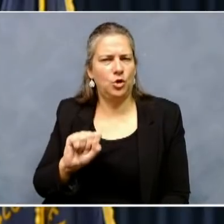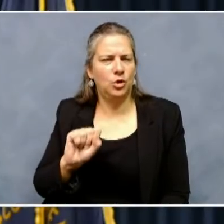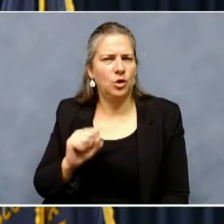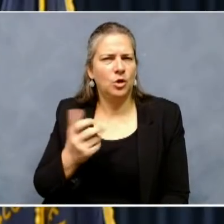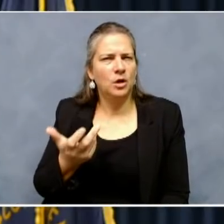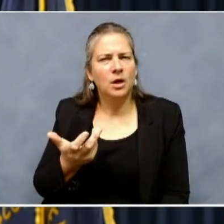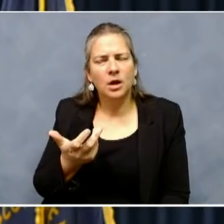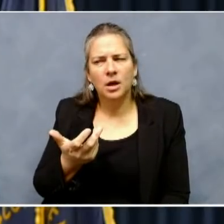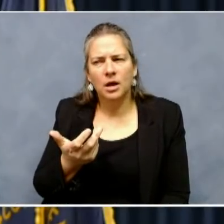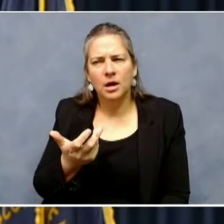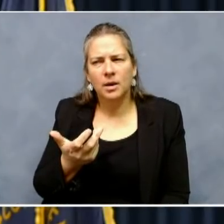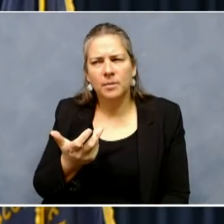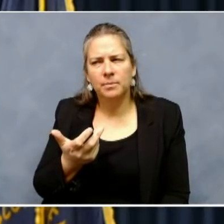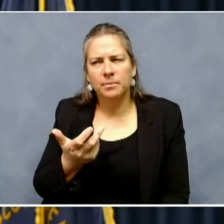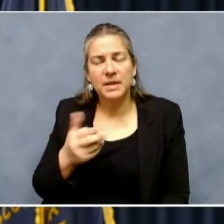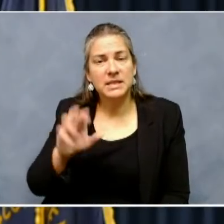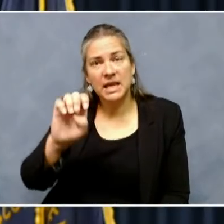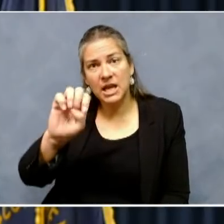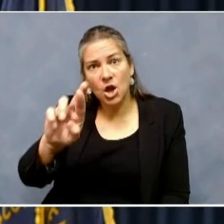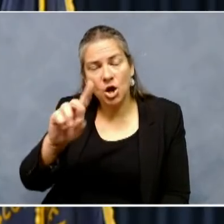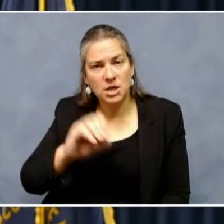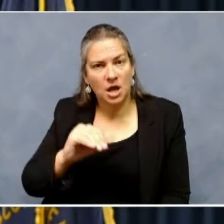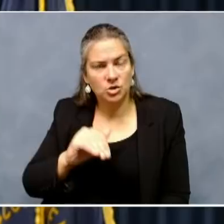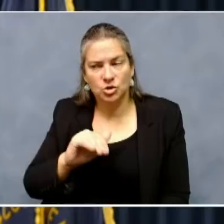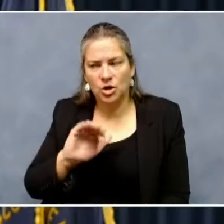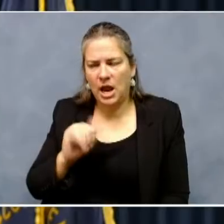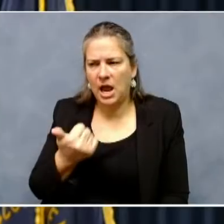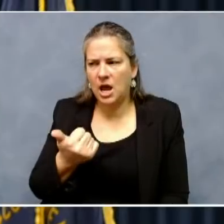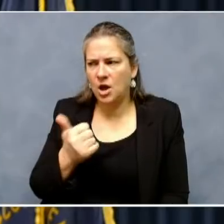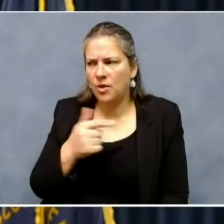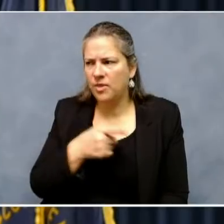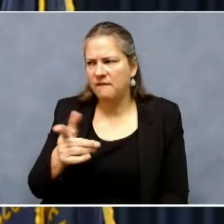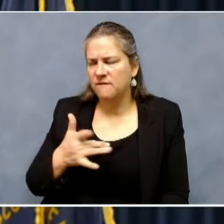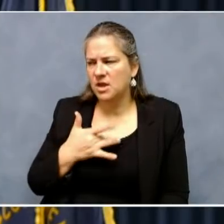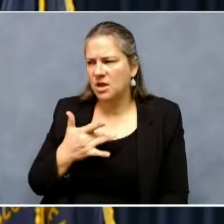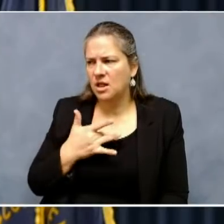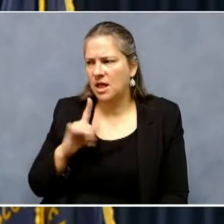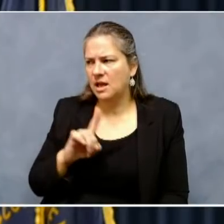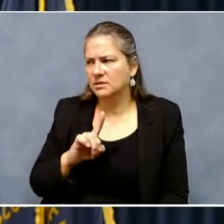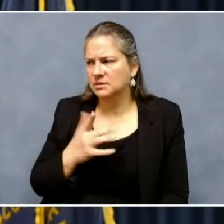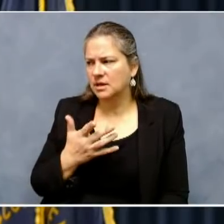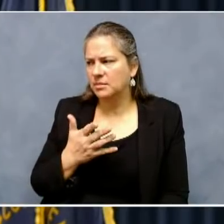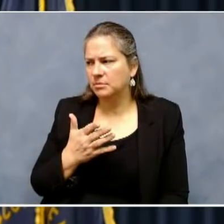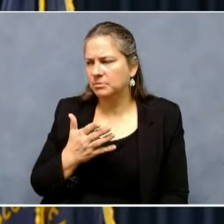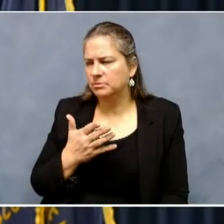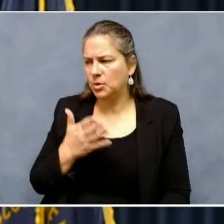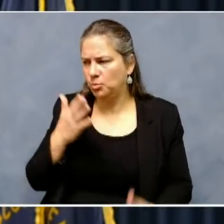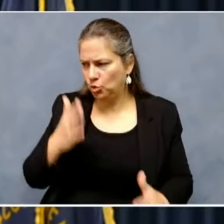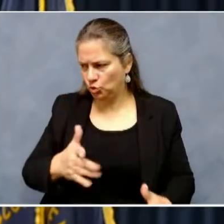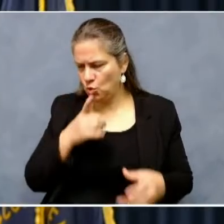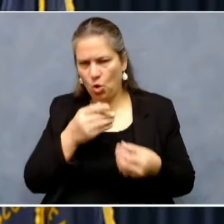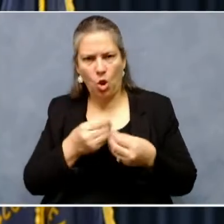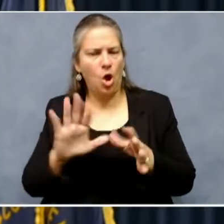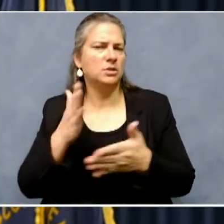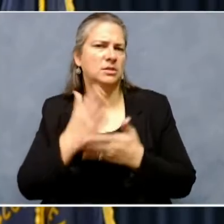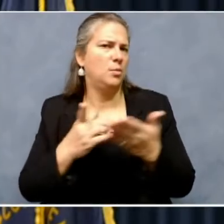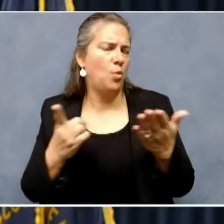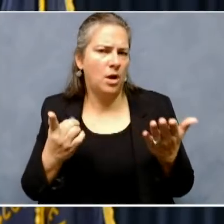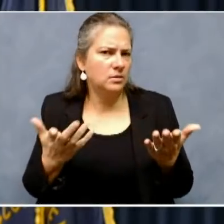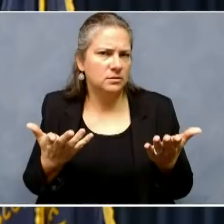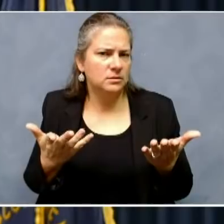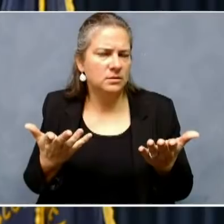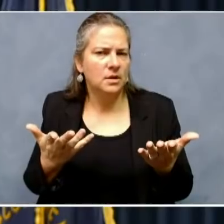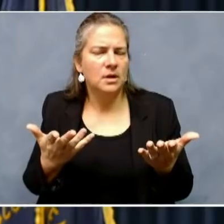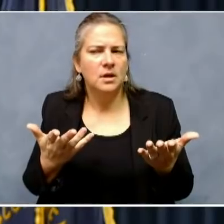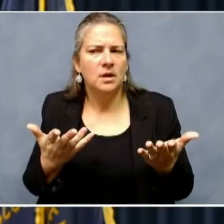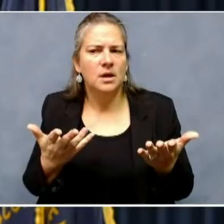an ER doc on the front lines? How does it make them feel as a person who lost somebody? We want to make sure